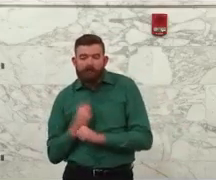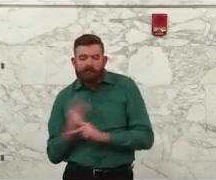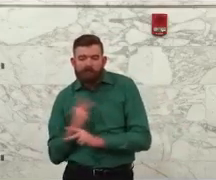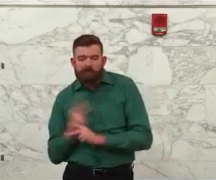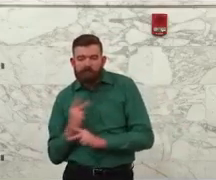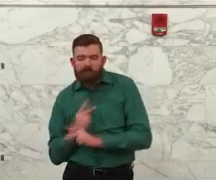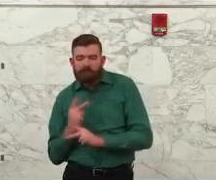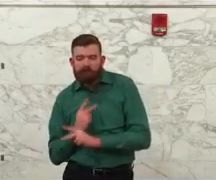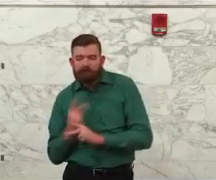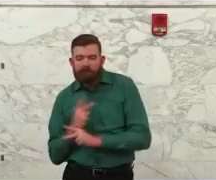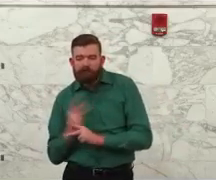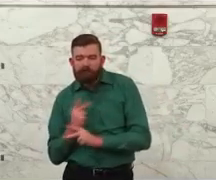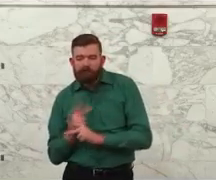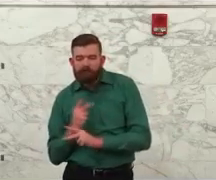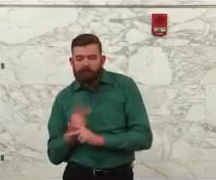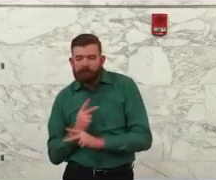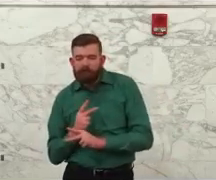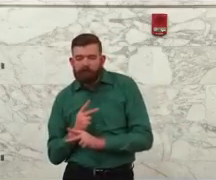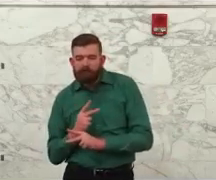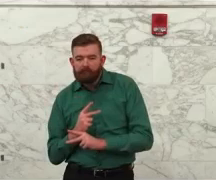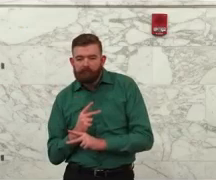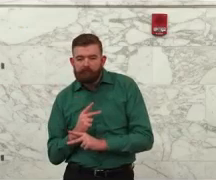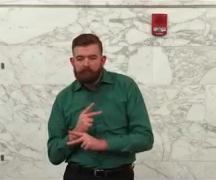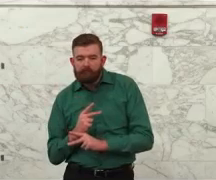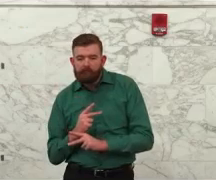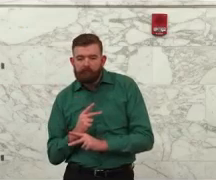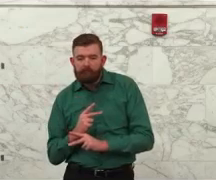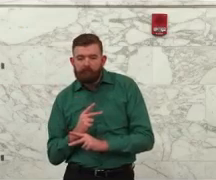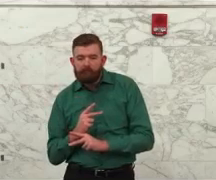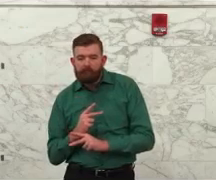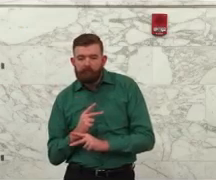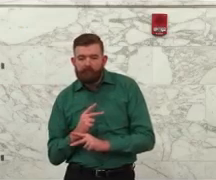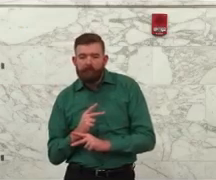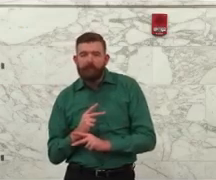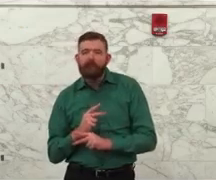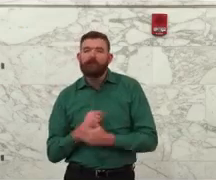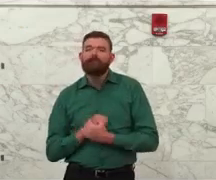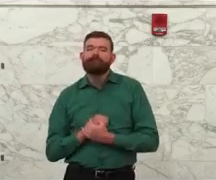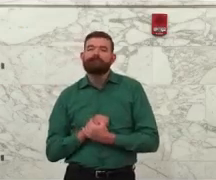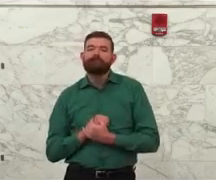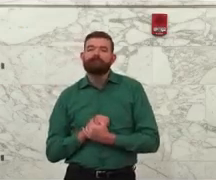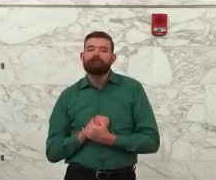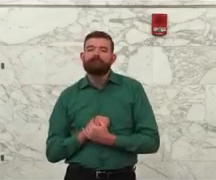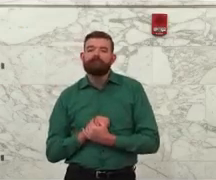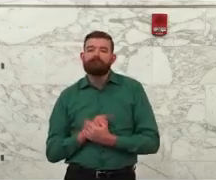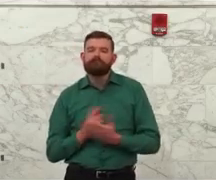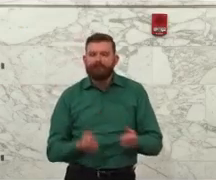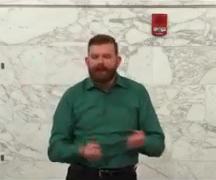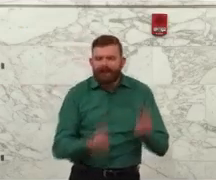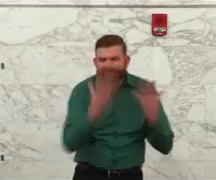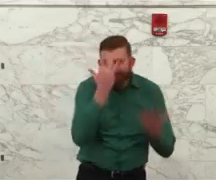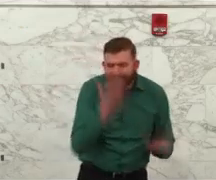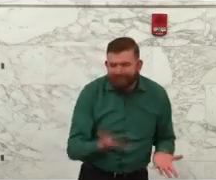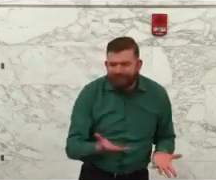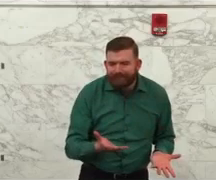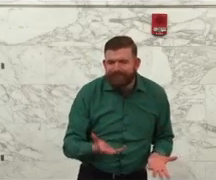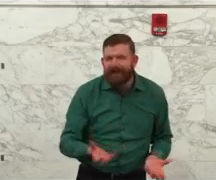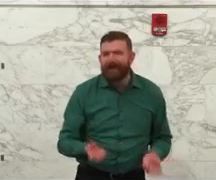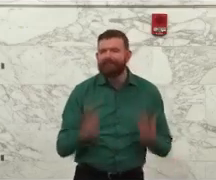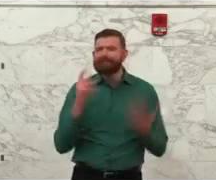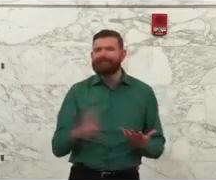actual incidence of coronavirus, because I think it's going to be significantly widespread, the actual